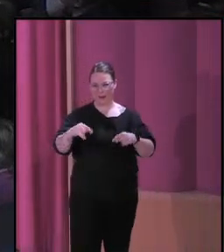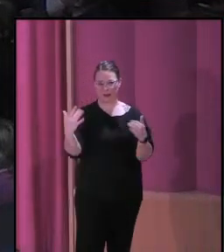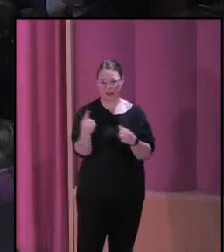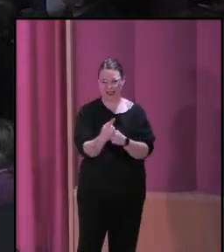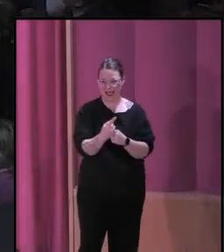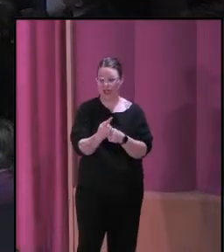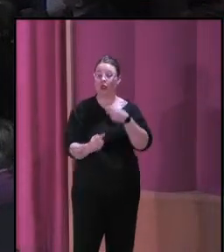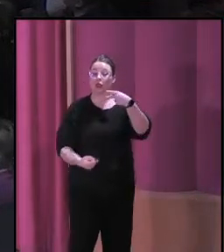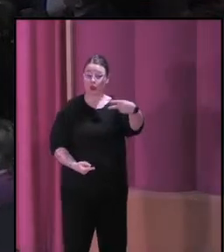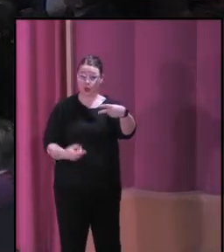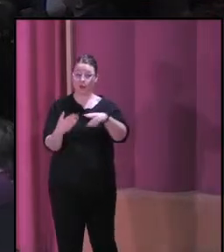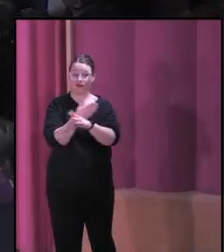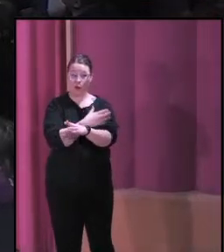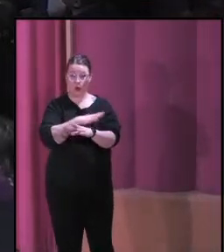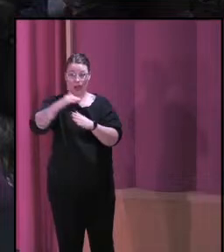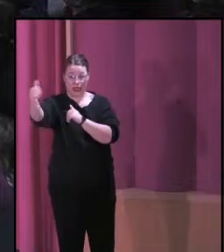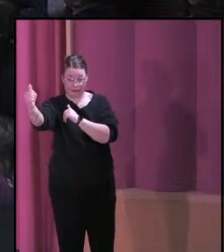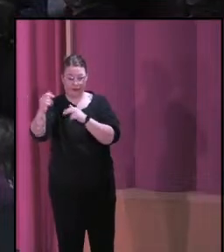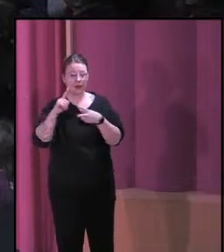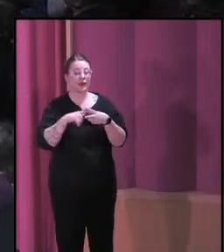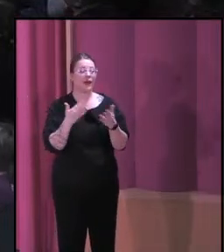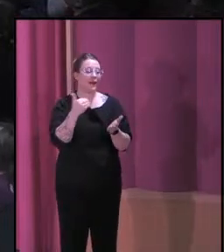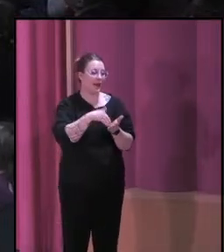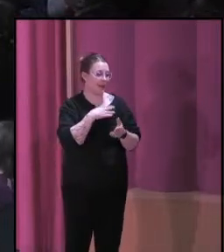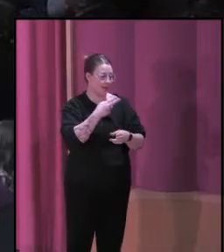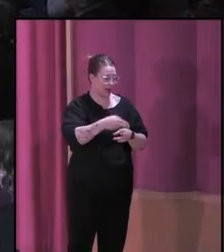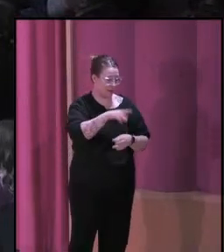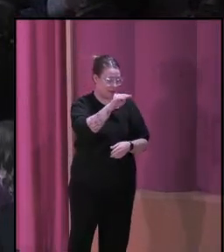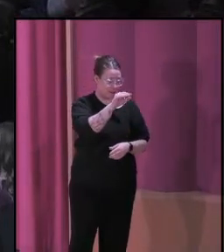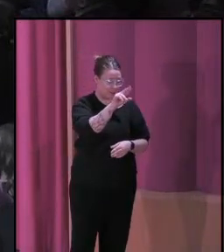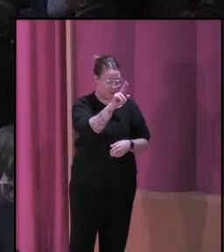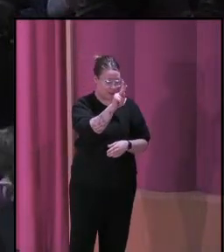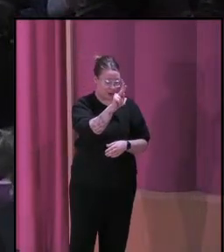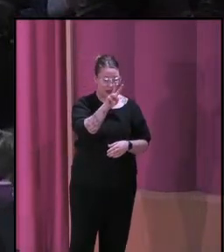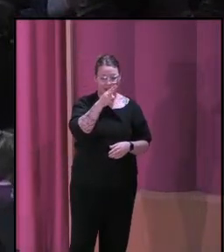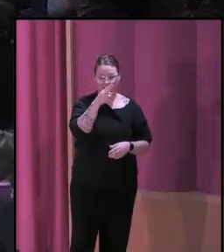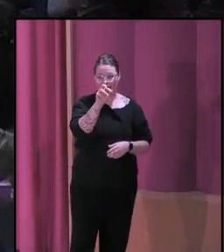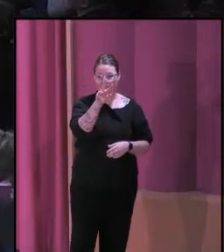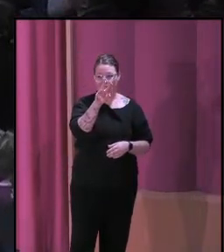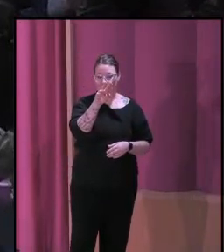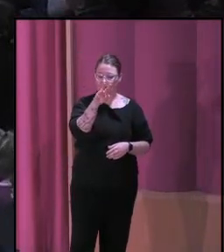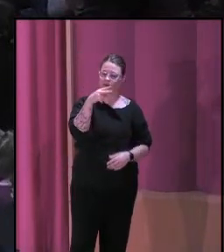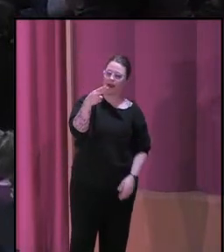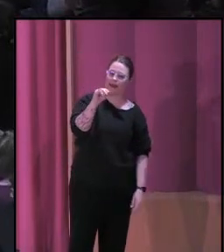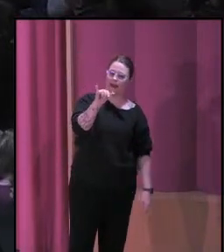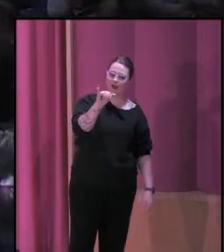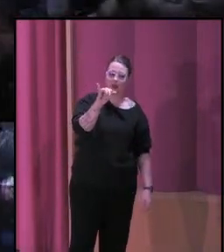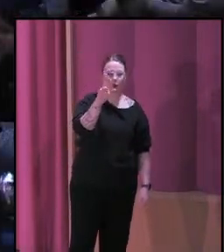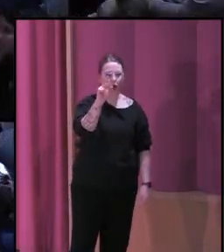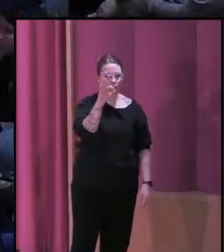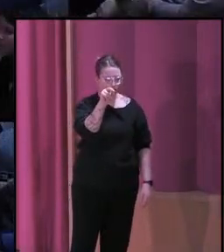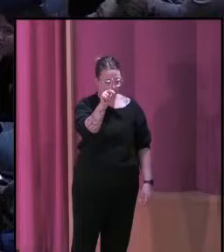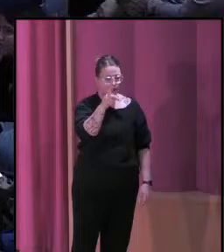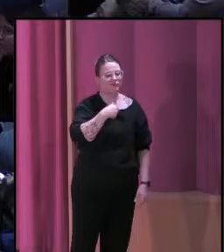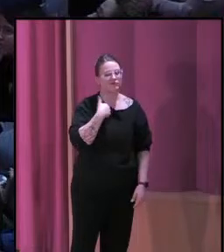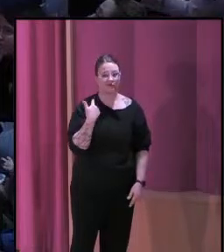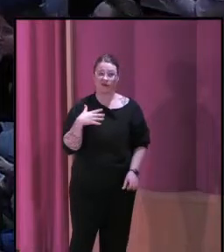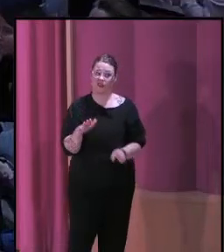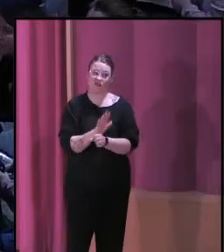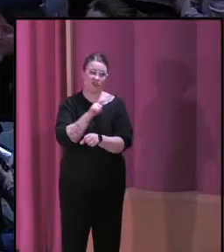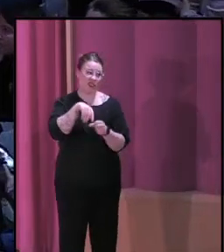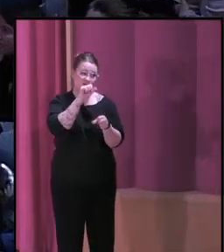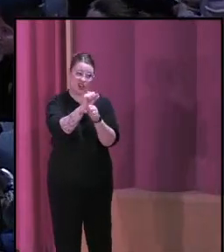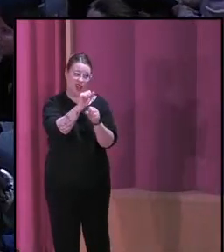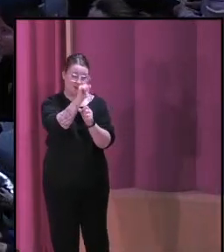2 quick things before you go. First of all, my name is Mark Hayward. Believe it or not, this is what I do full-time for a living. So if you or anyone you know